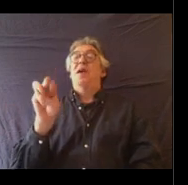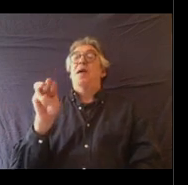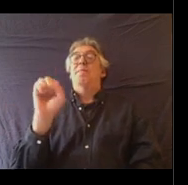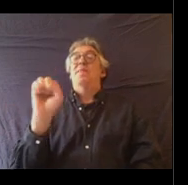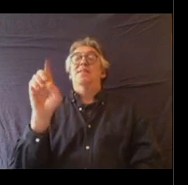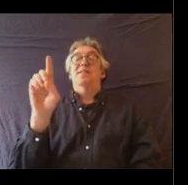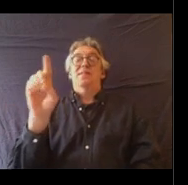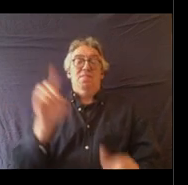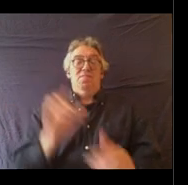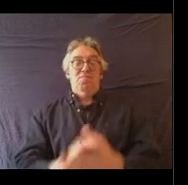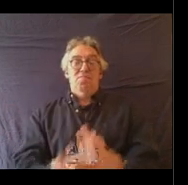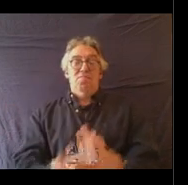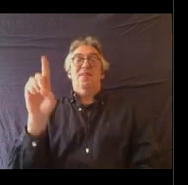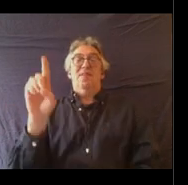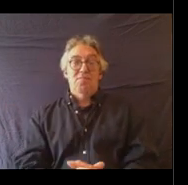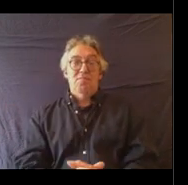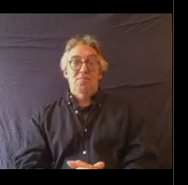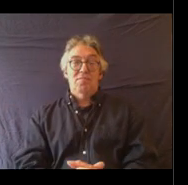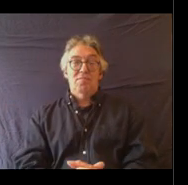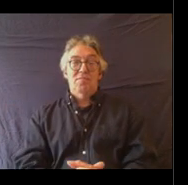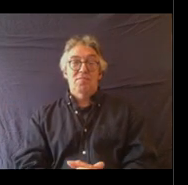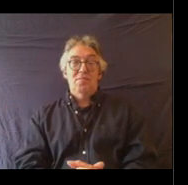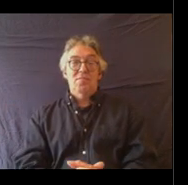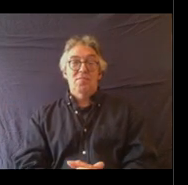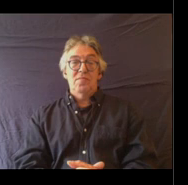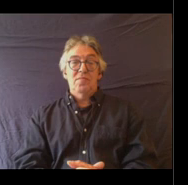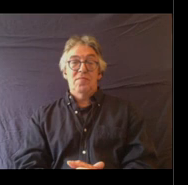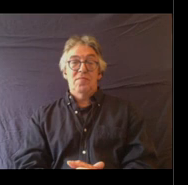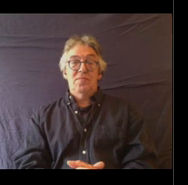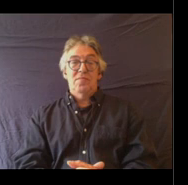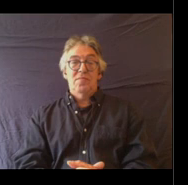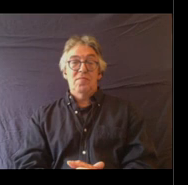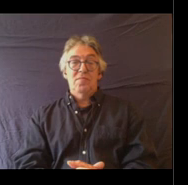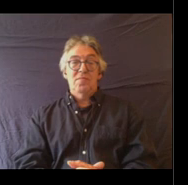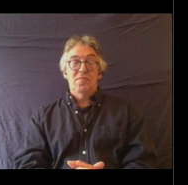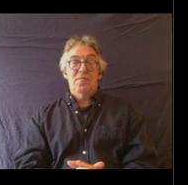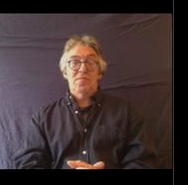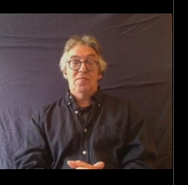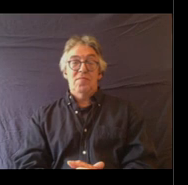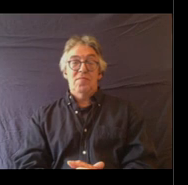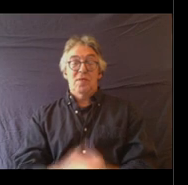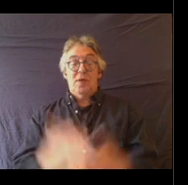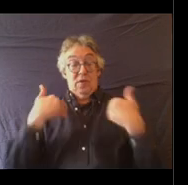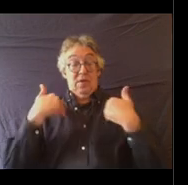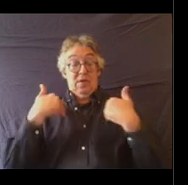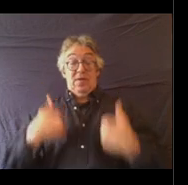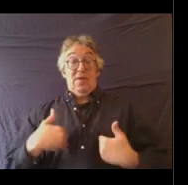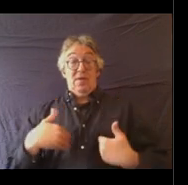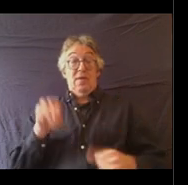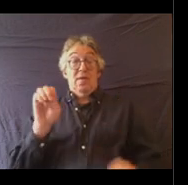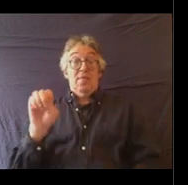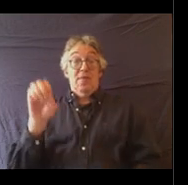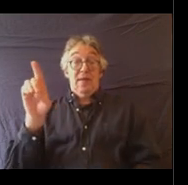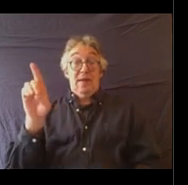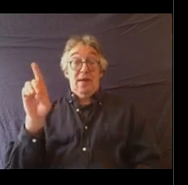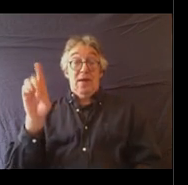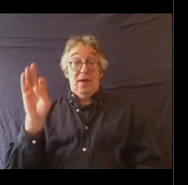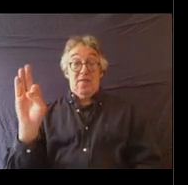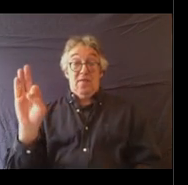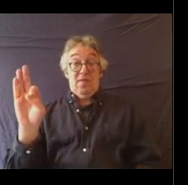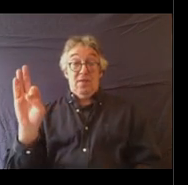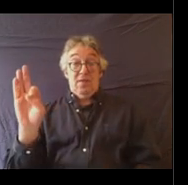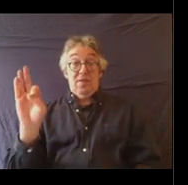name. So next slide, please. Just quickly about EDF, you know that we